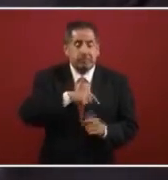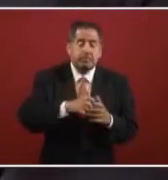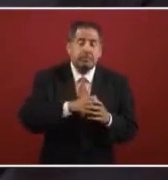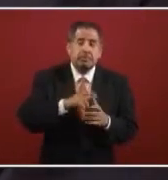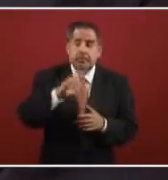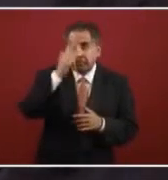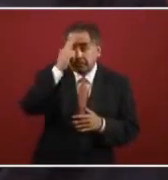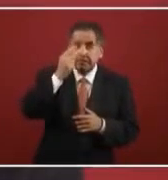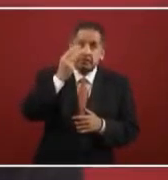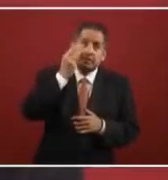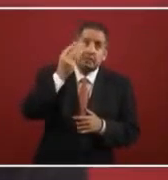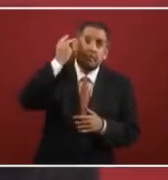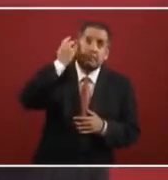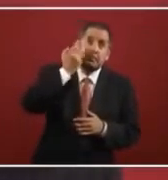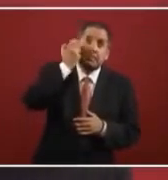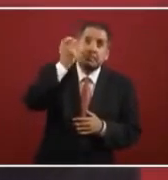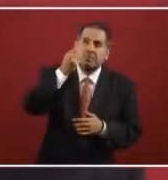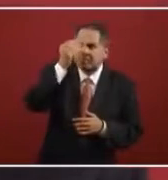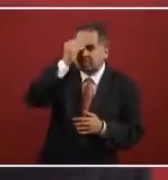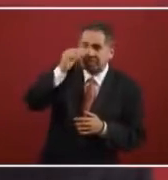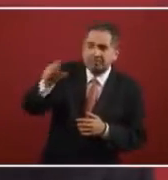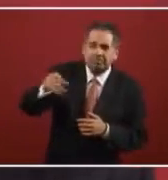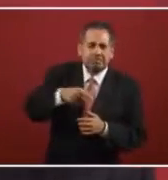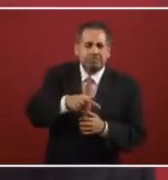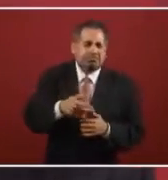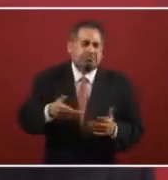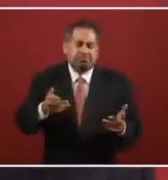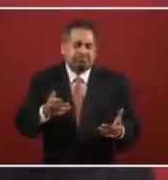the nostalgics of